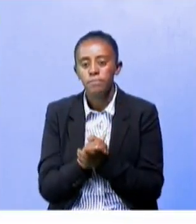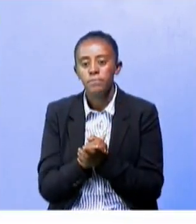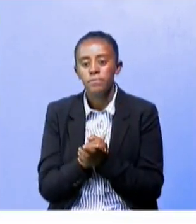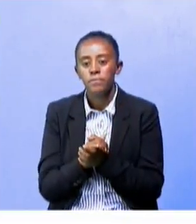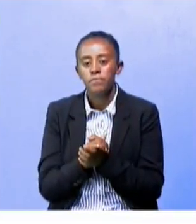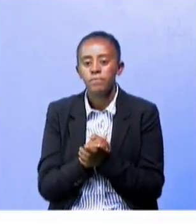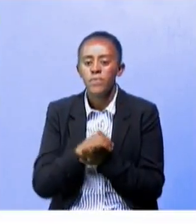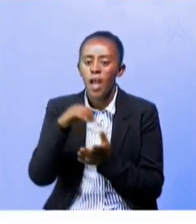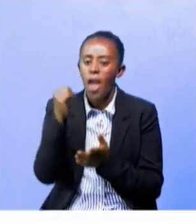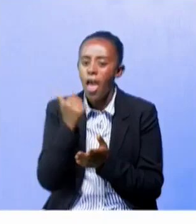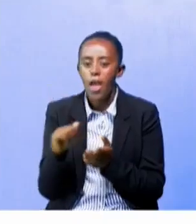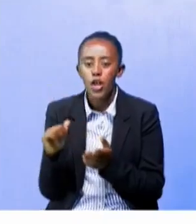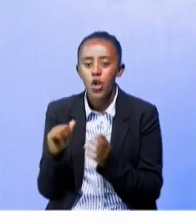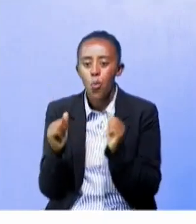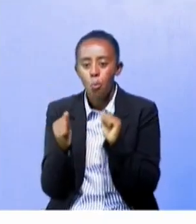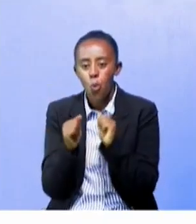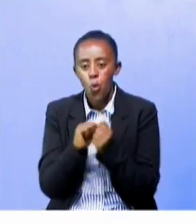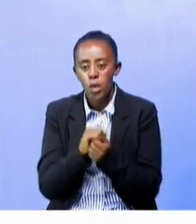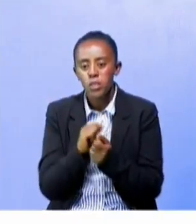any progress.